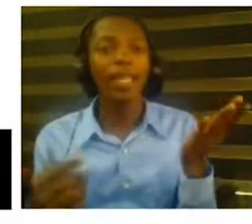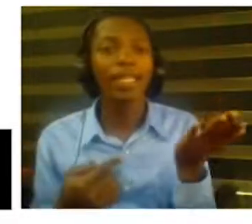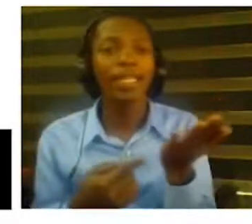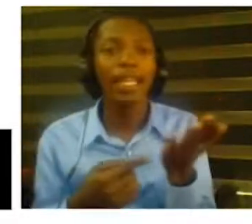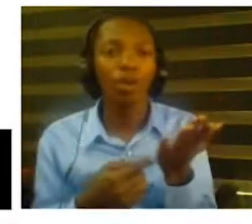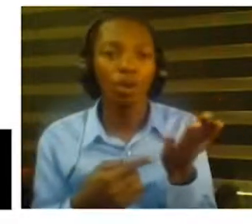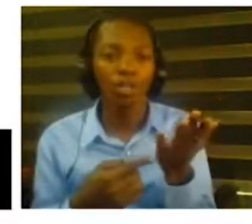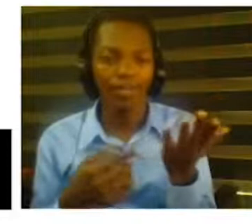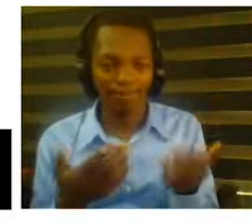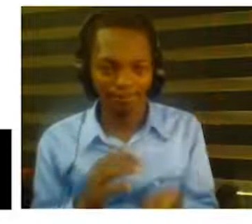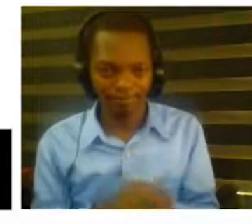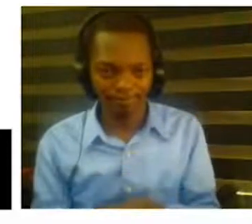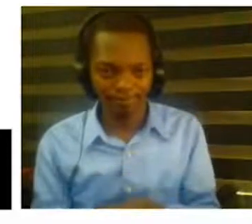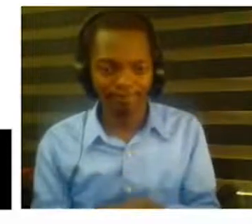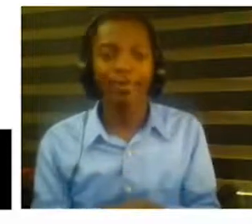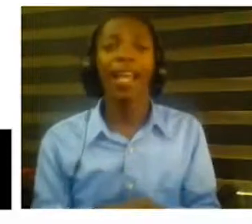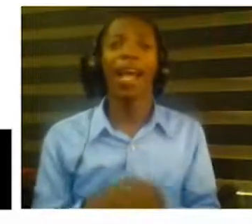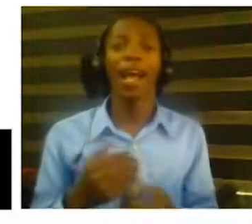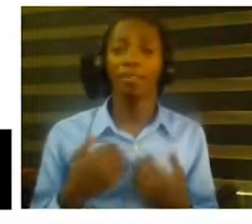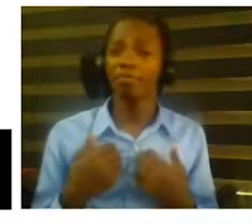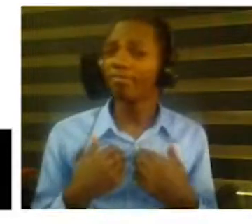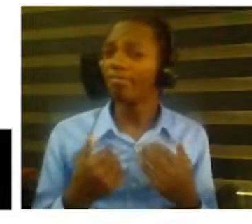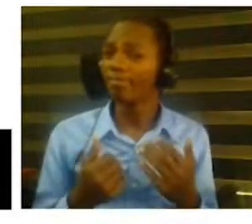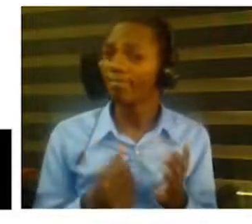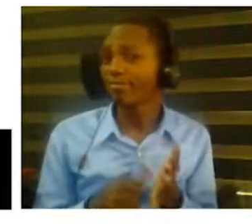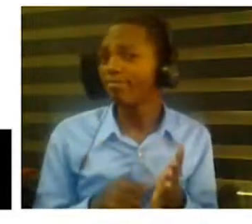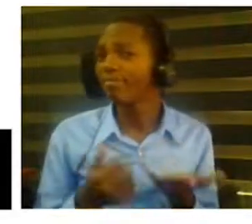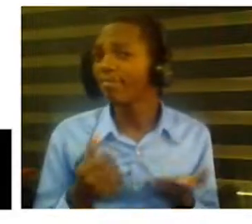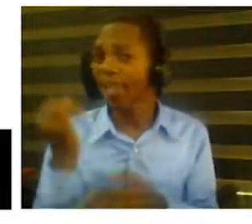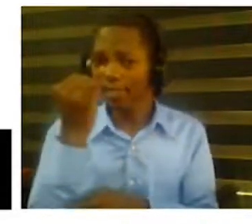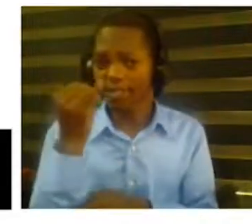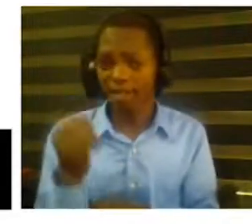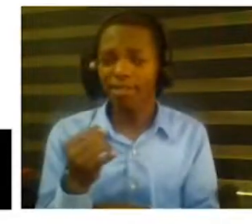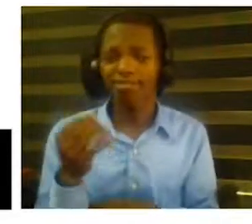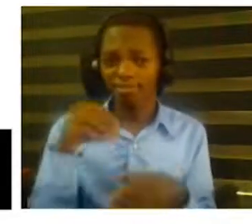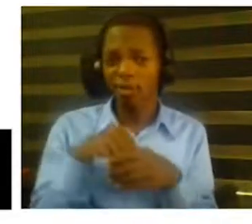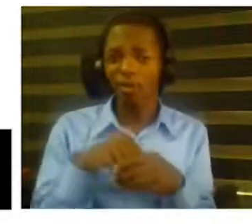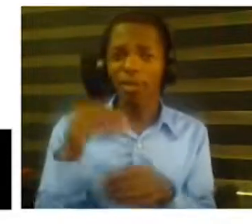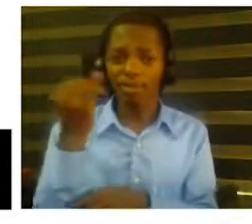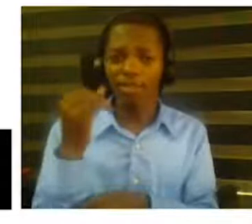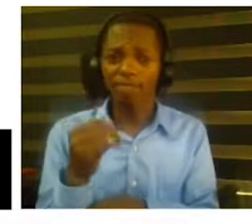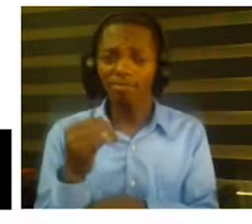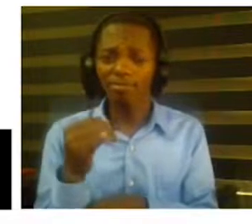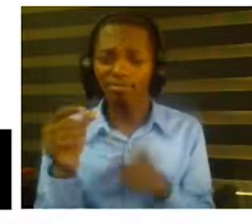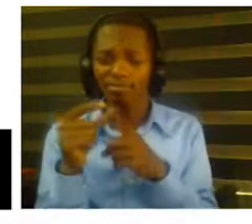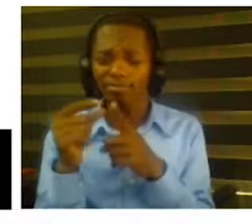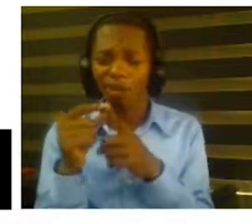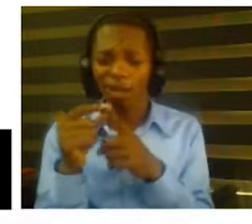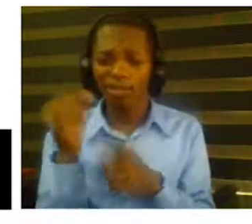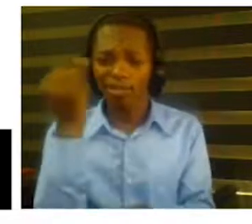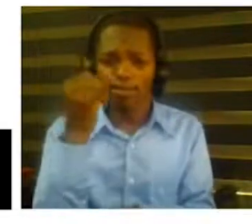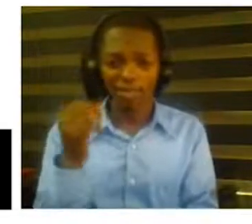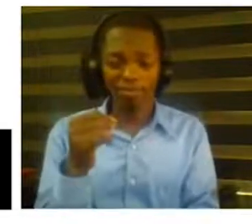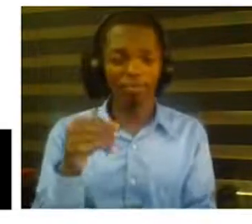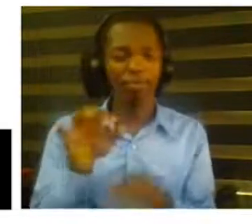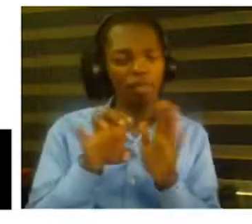But there is an issue with design. There's two words in inclusive design, and one of them is design. If you pull out your smartphone and type the